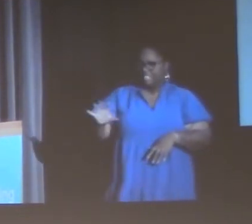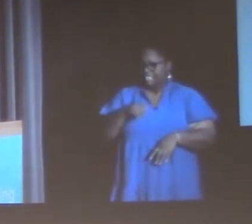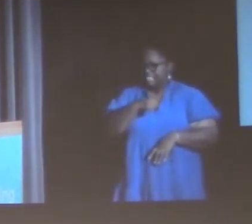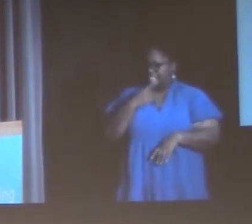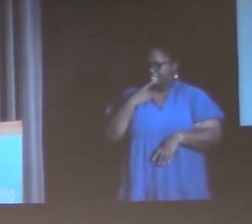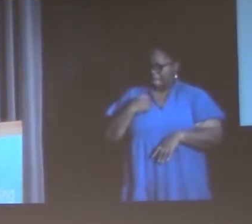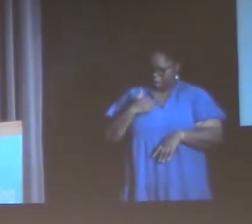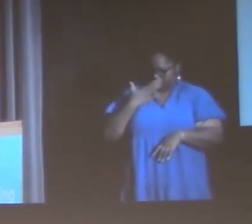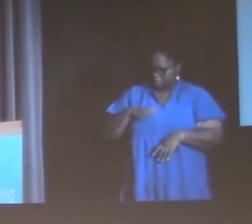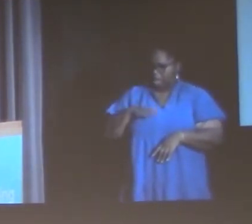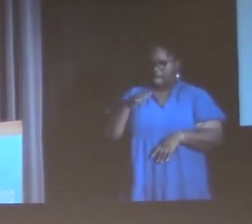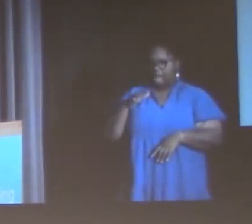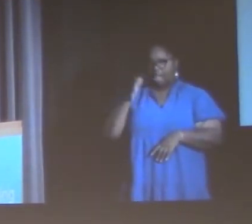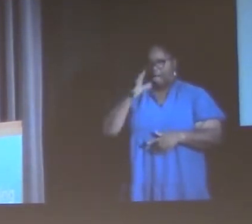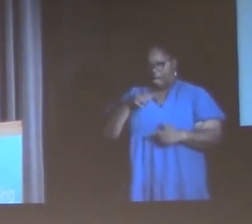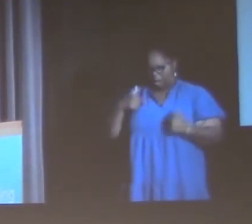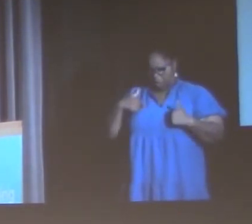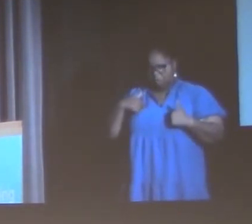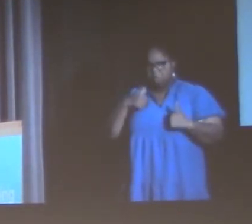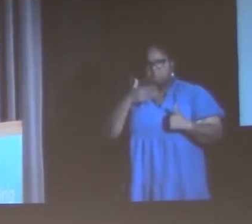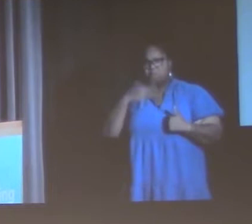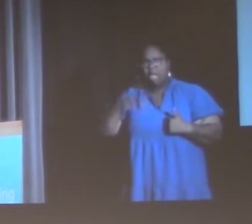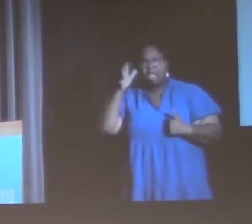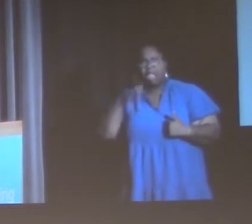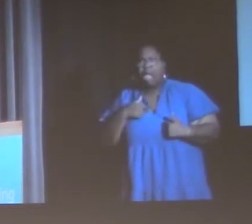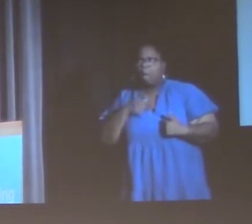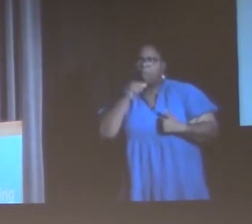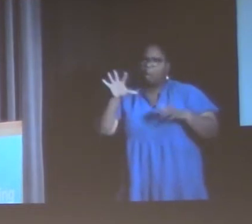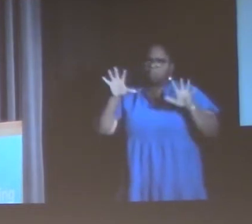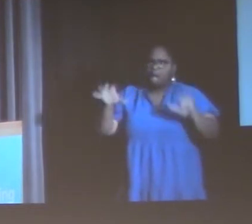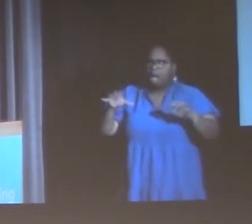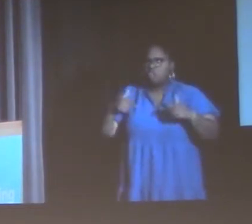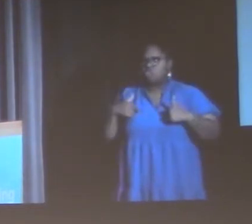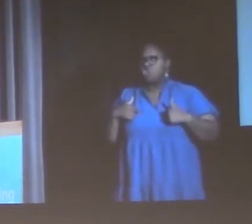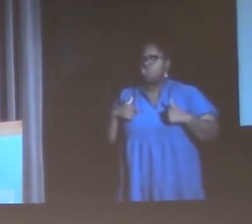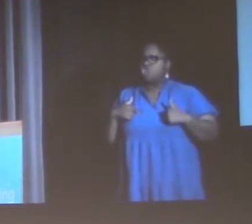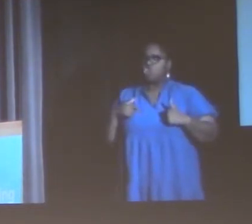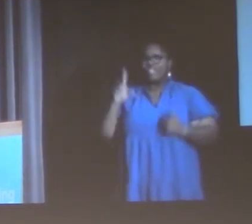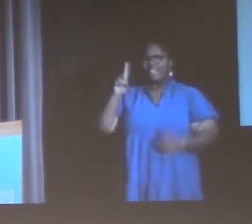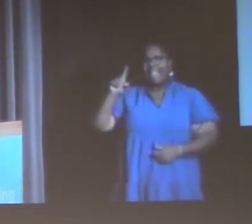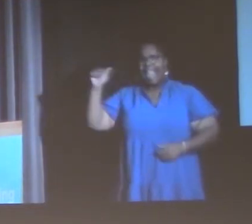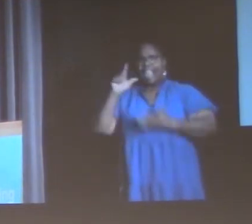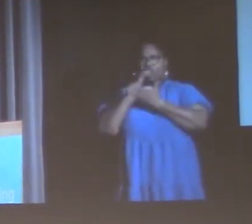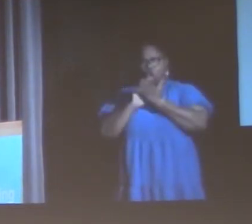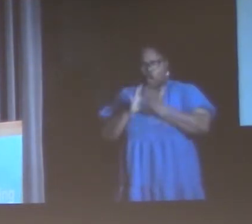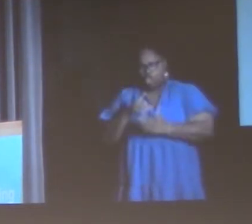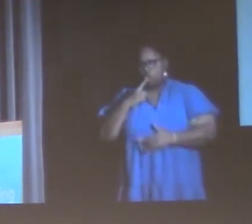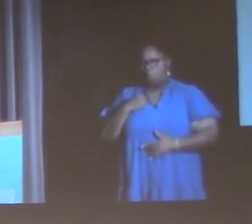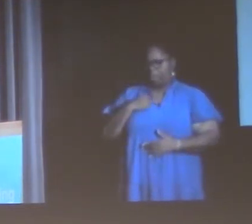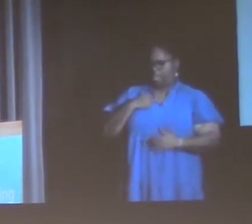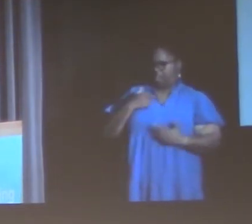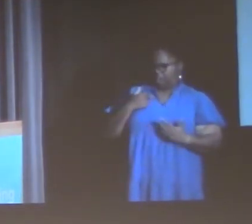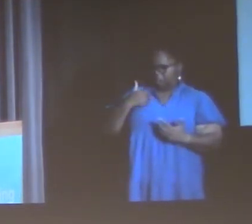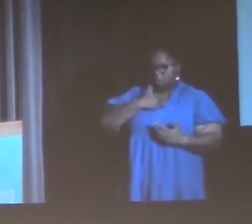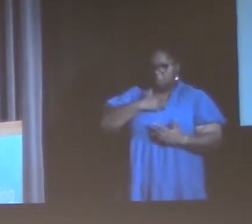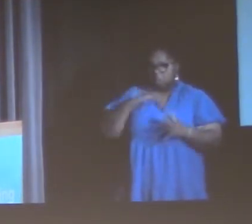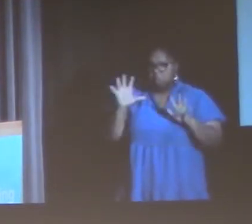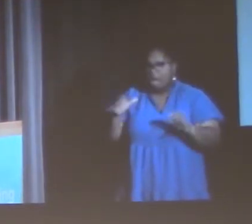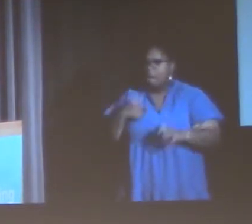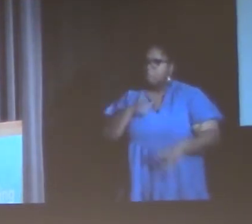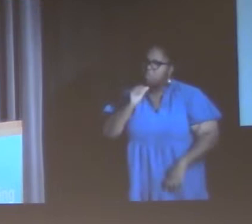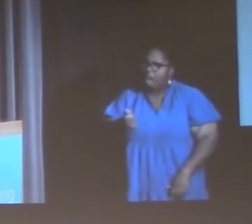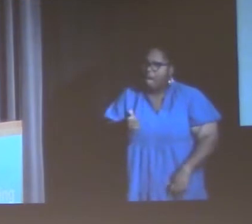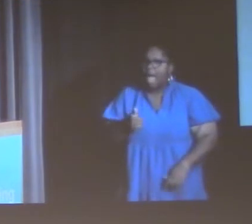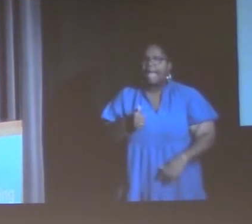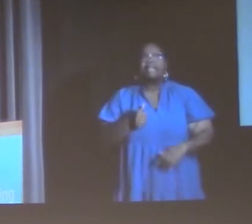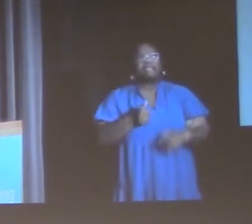guy. I don't think I'm a bad guy. I'm not a monster, like the district attorney said. We have to sort through all of that. And it took a long